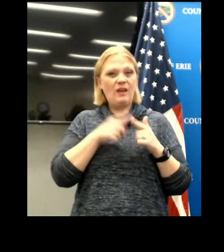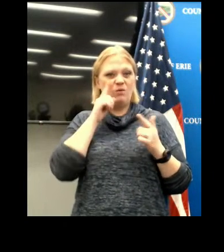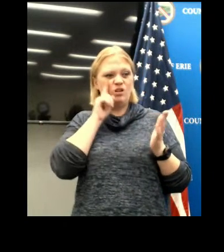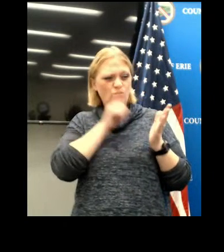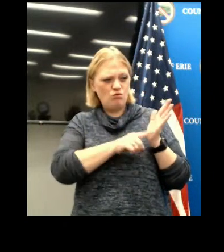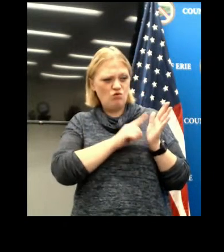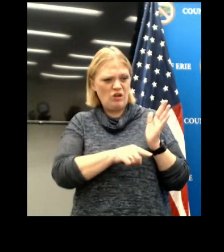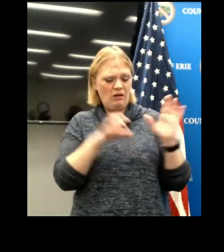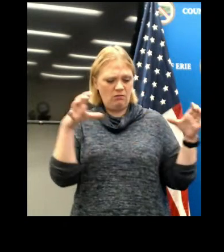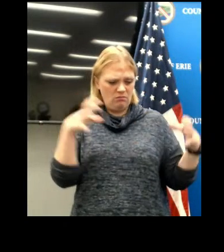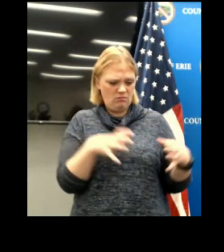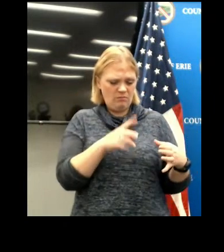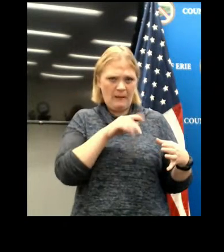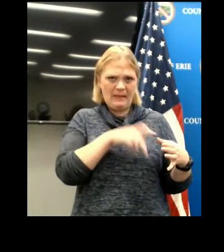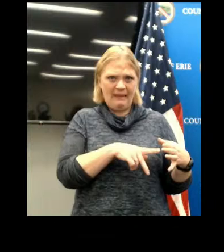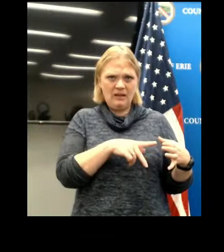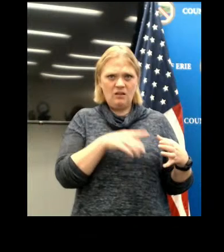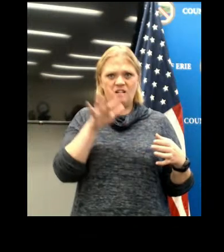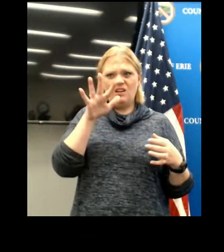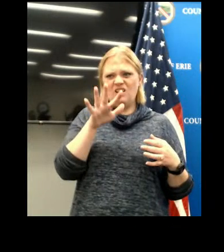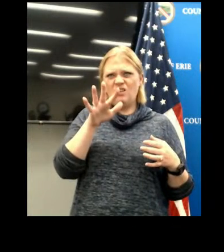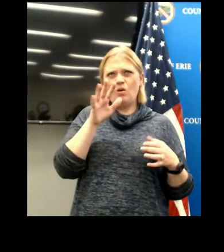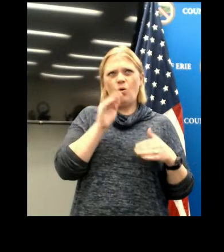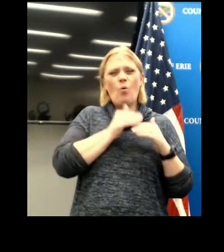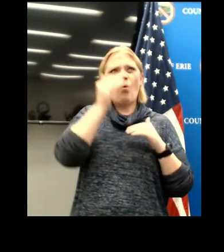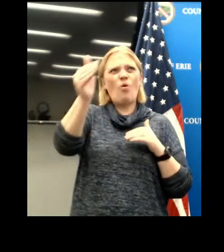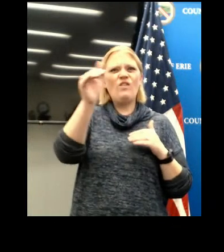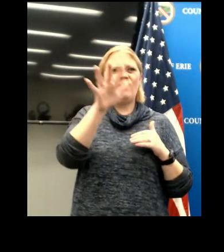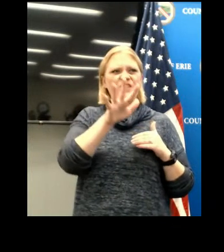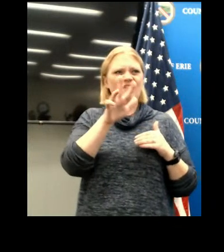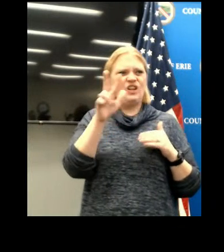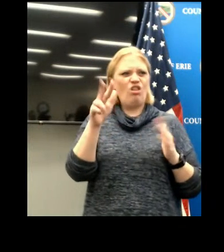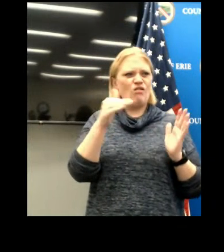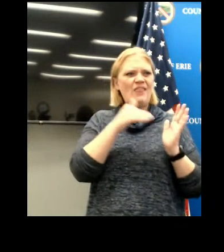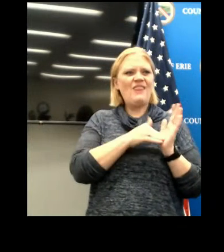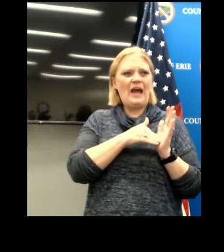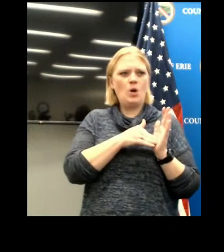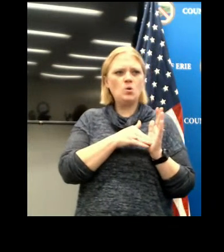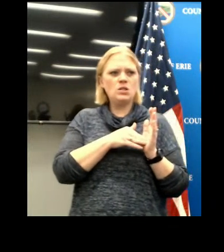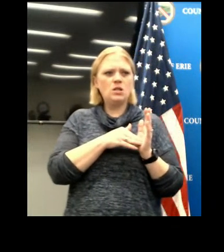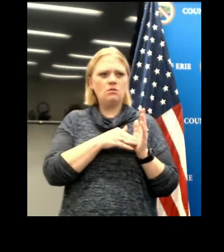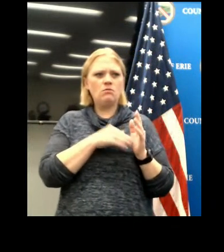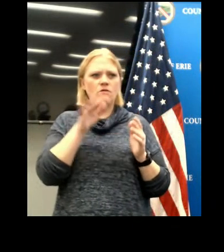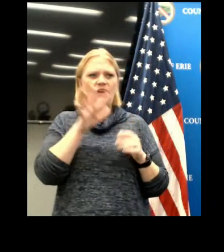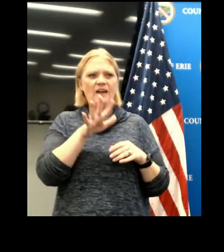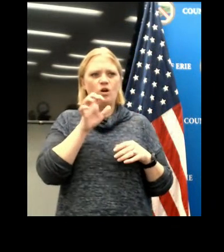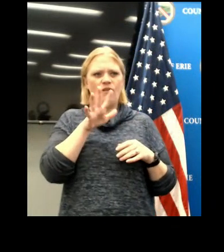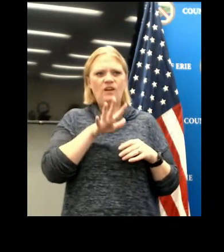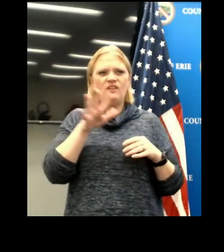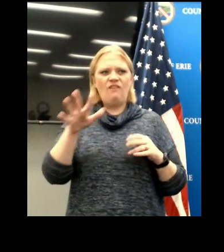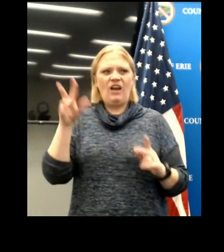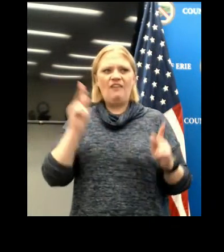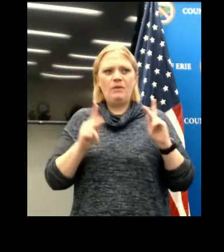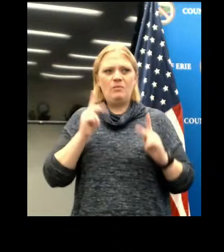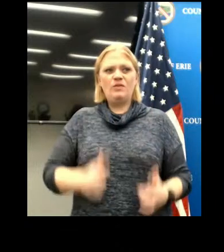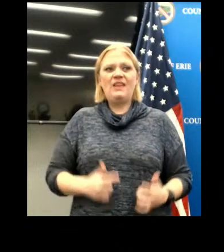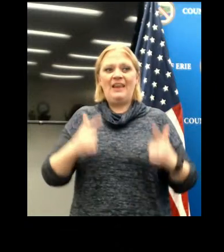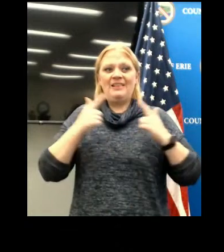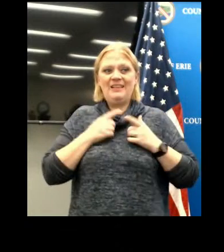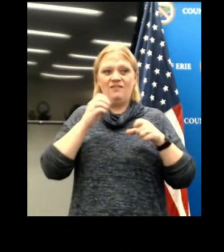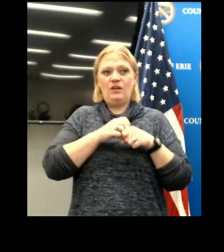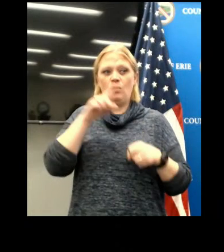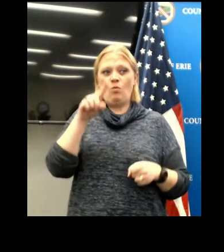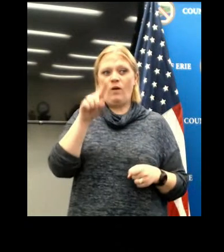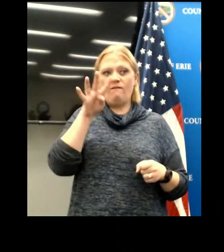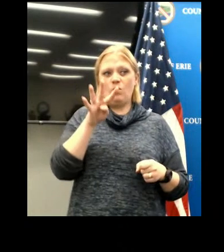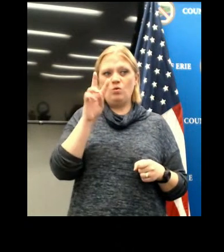there's over 53,000, I believe that is. Yes, 53,555 people that live in the 14221